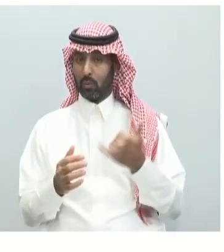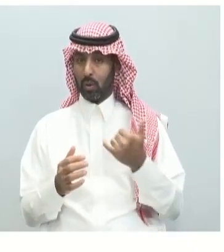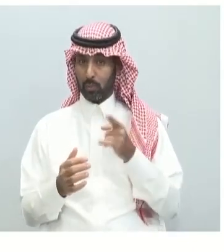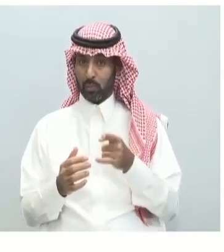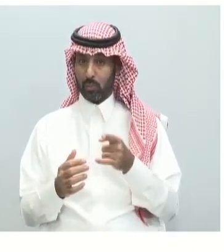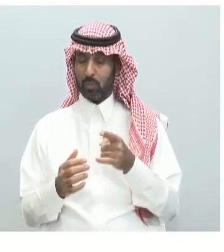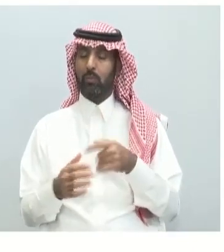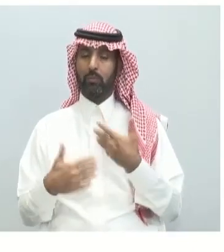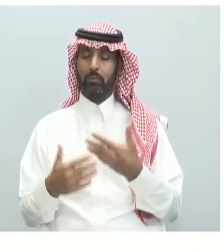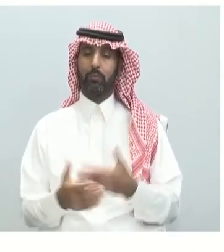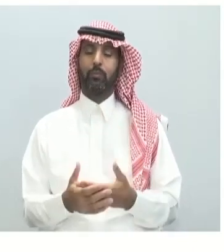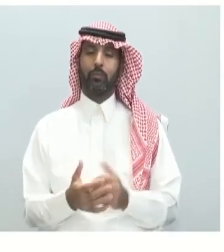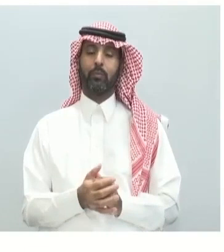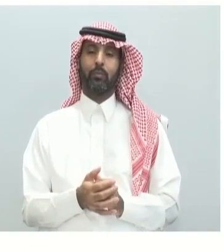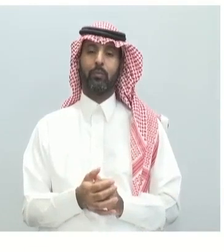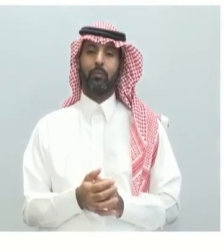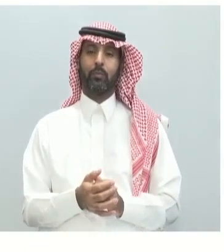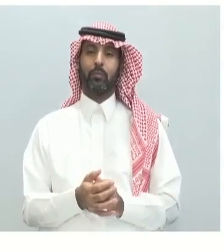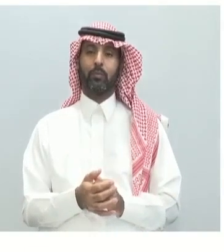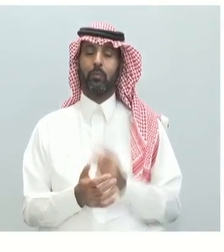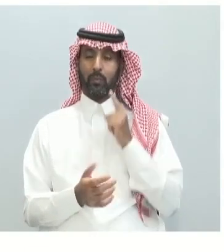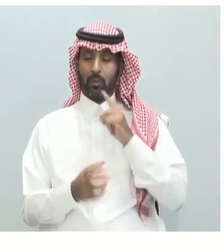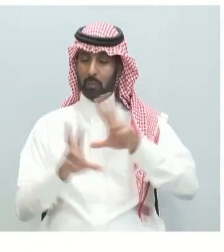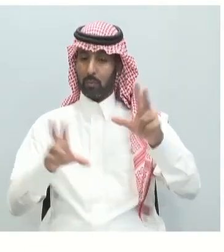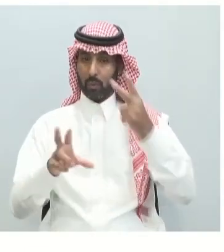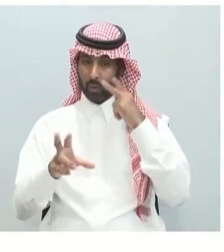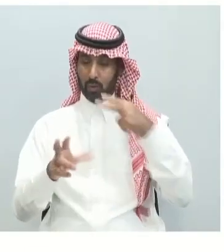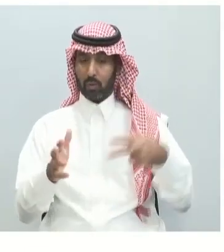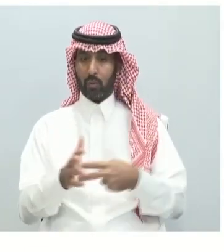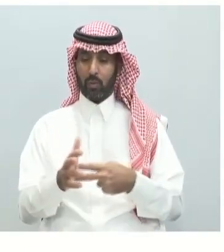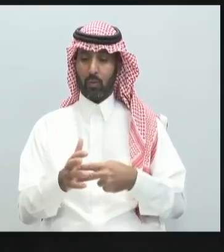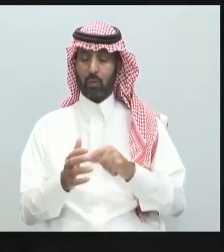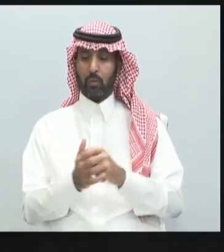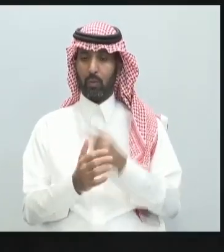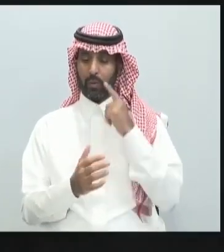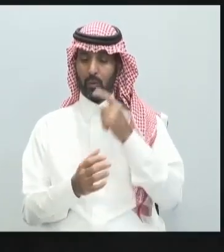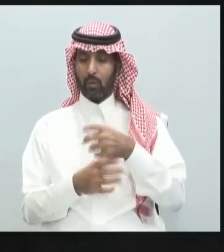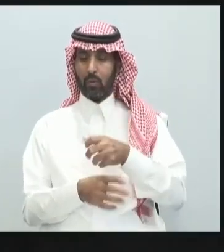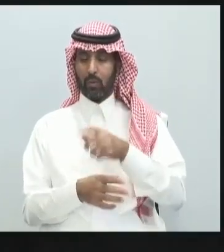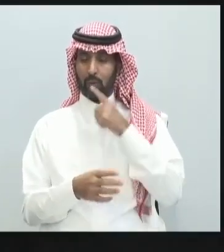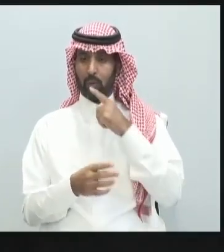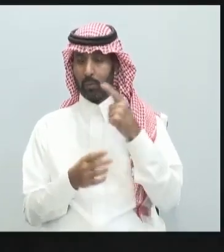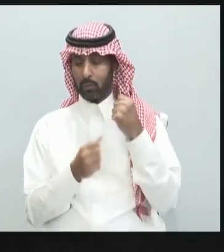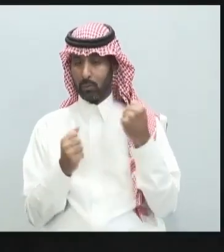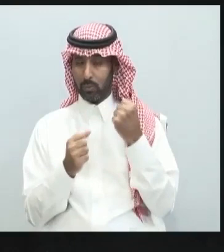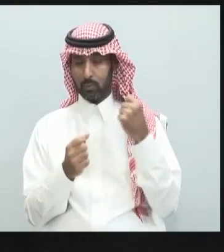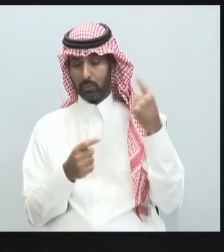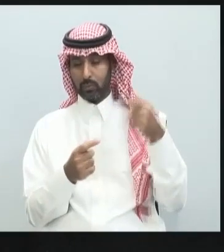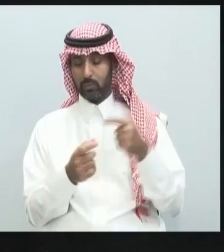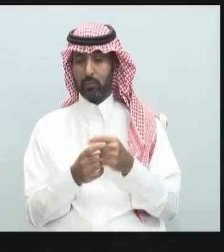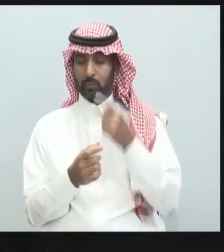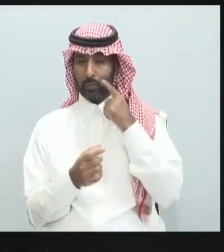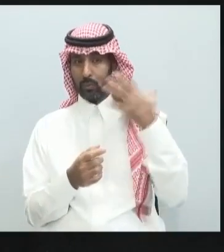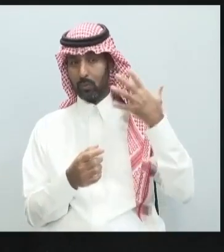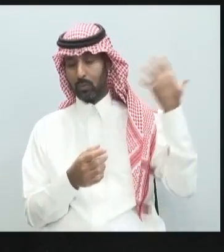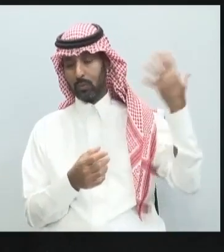enjoy electricity in my house, turn on the TV, to use the heater in cold days, or maybe the AC in